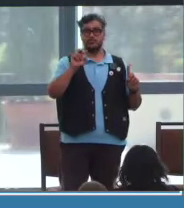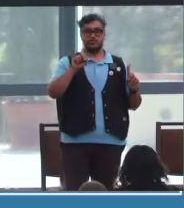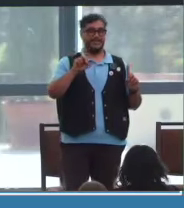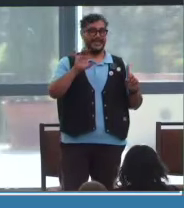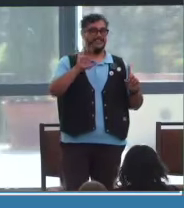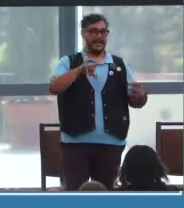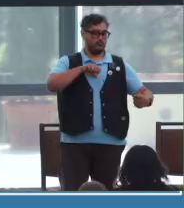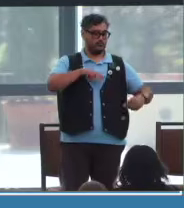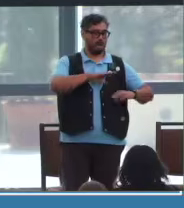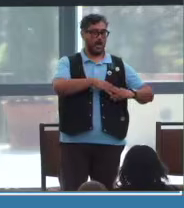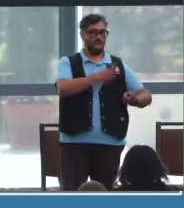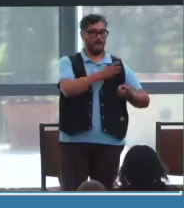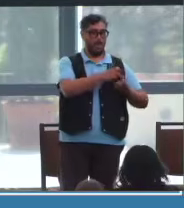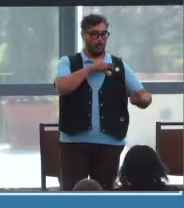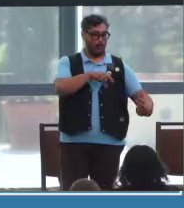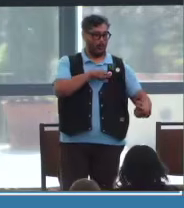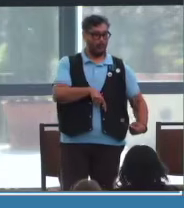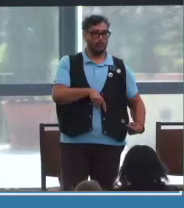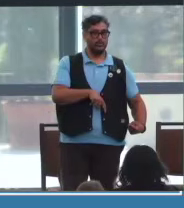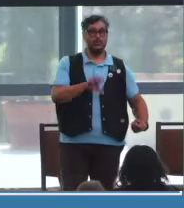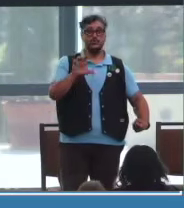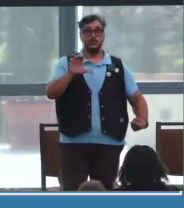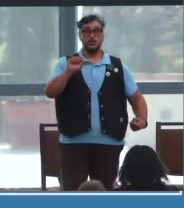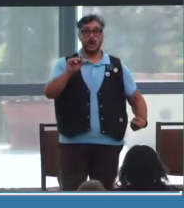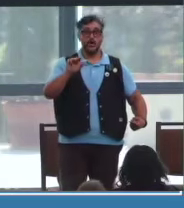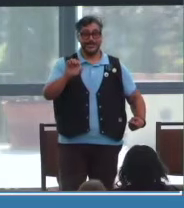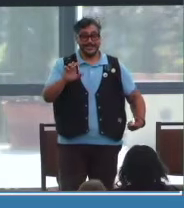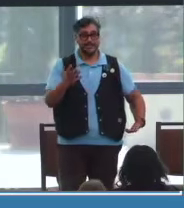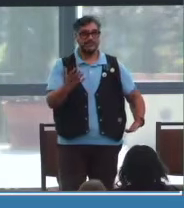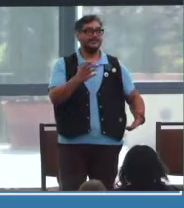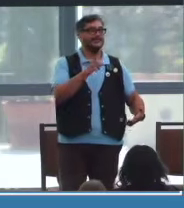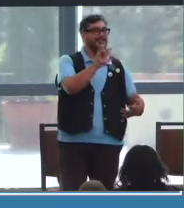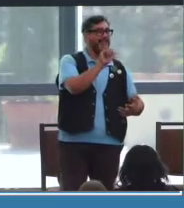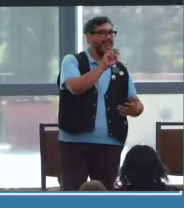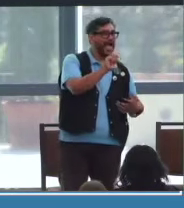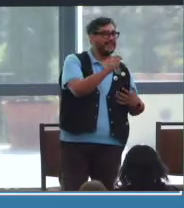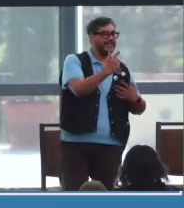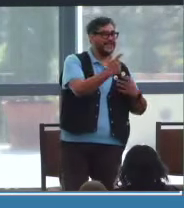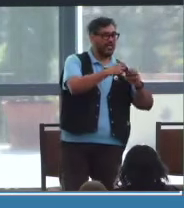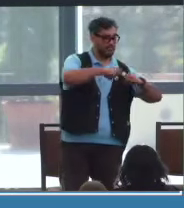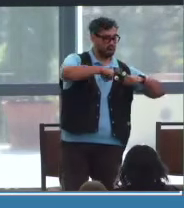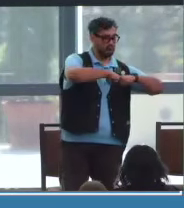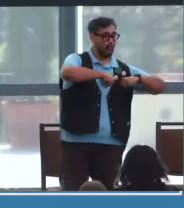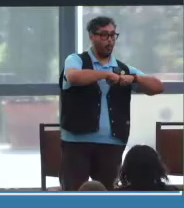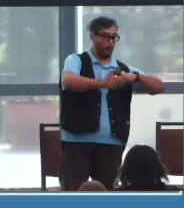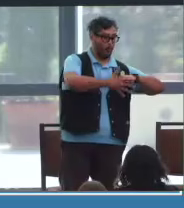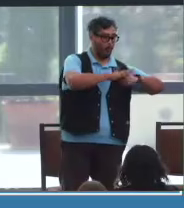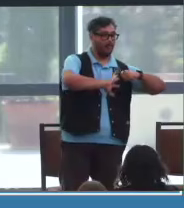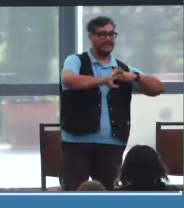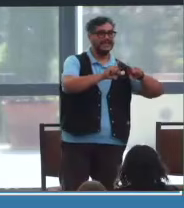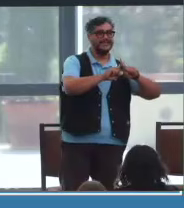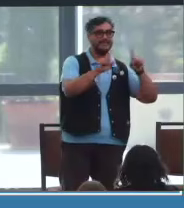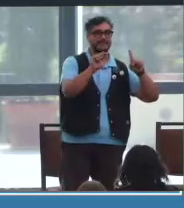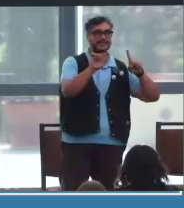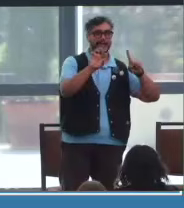on bone, the cartilage in joints, the lining of joints, the synovial lining, tendons, and muscles. And so